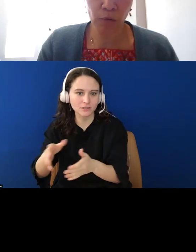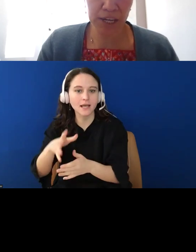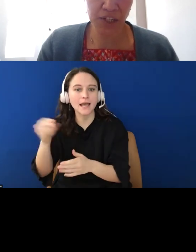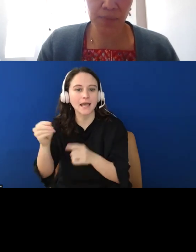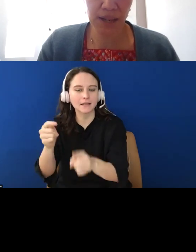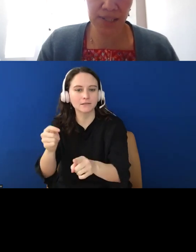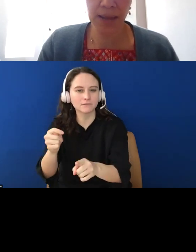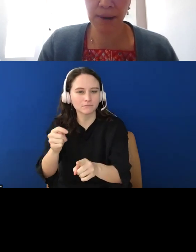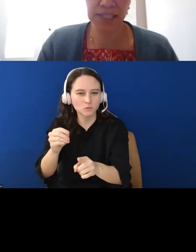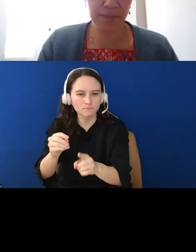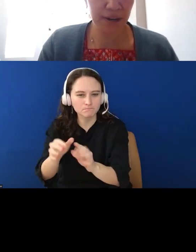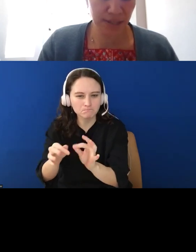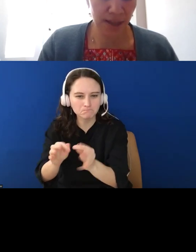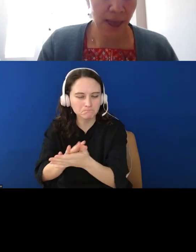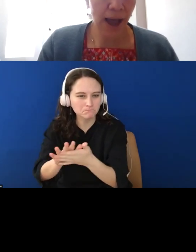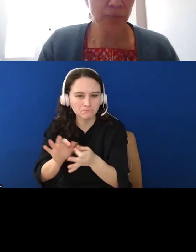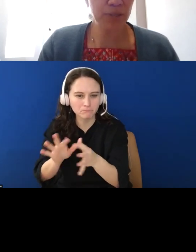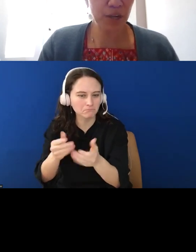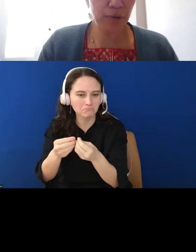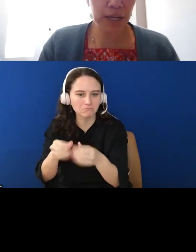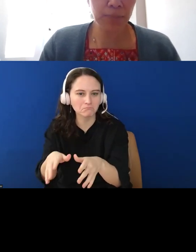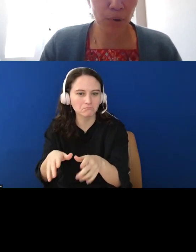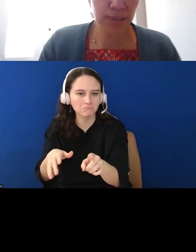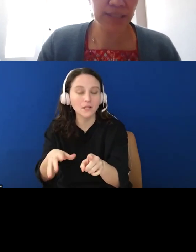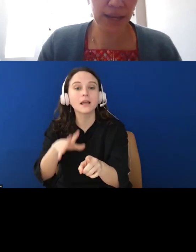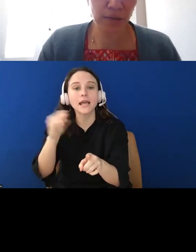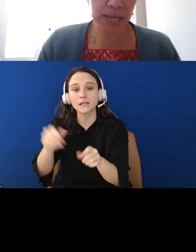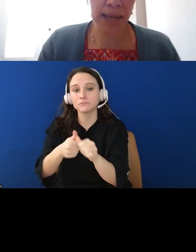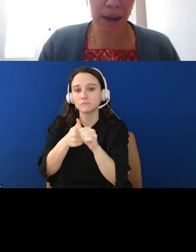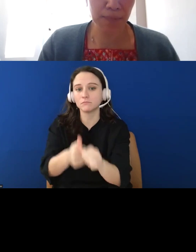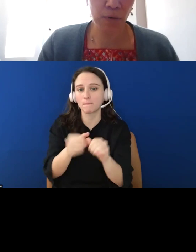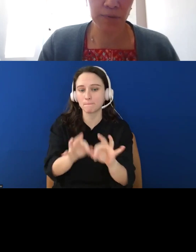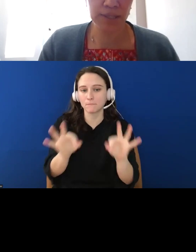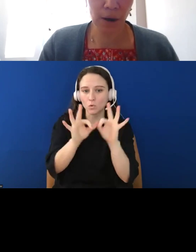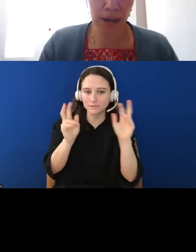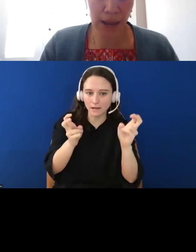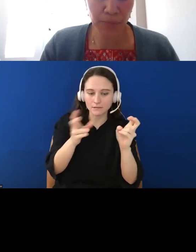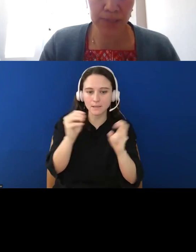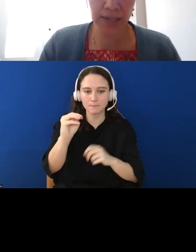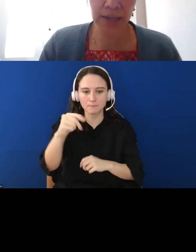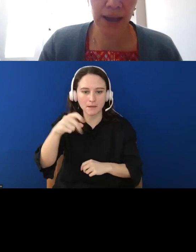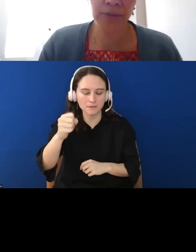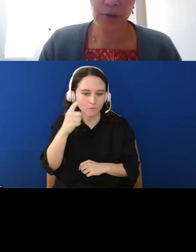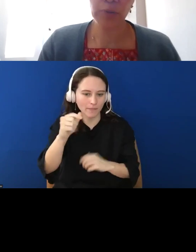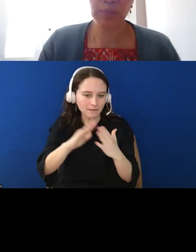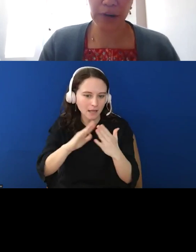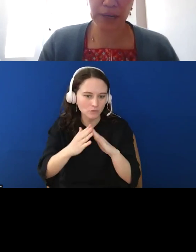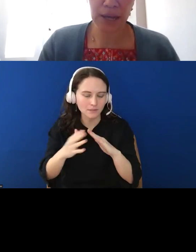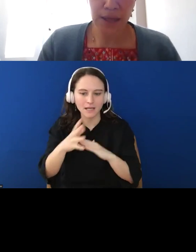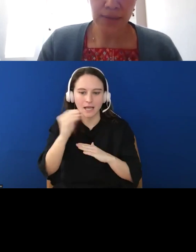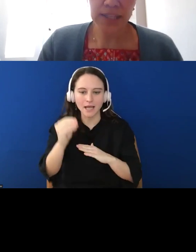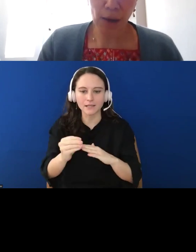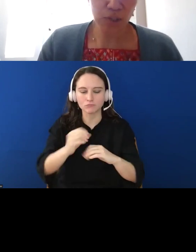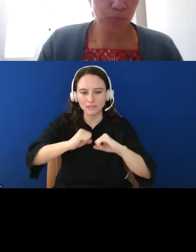authorities of each village and vice versa, and preserving important titles and maps of the town, and protecting and